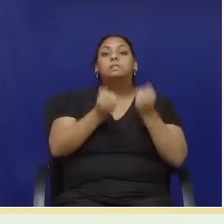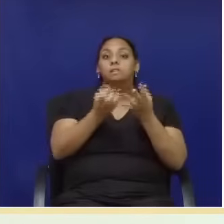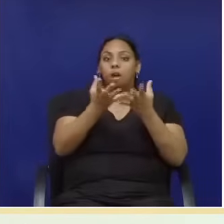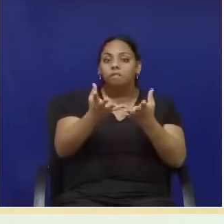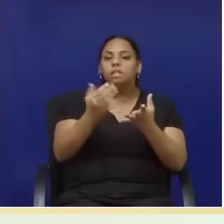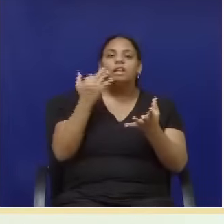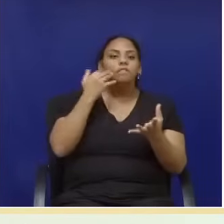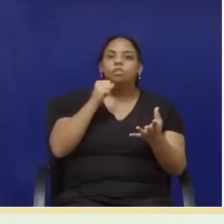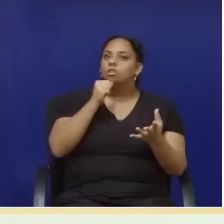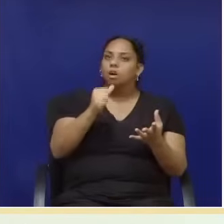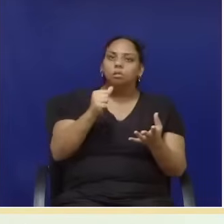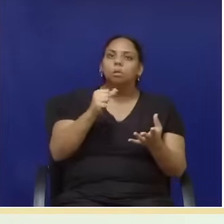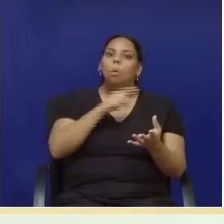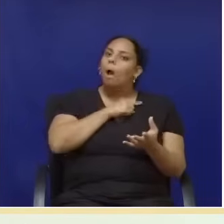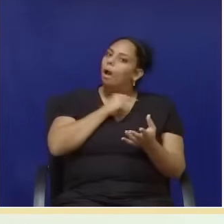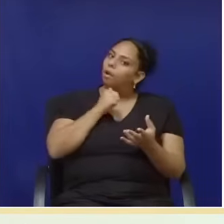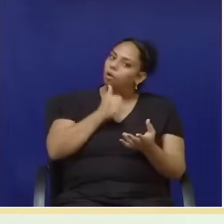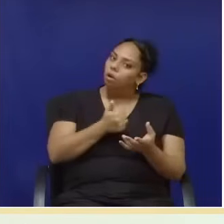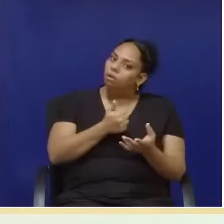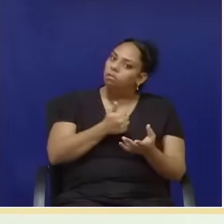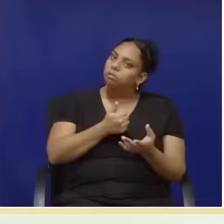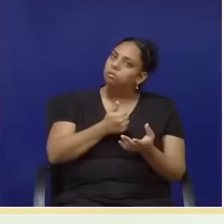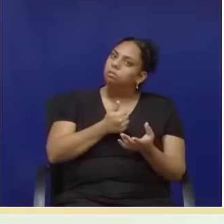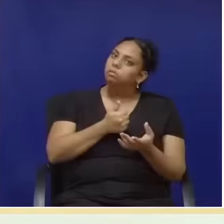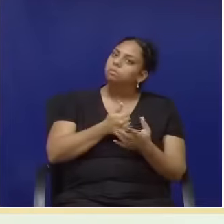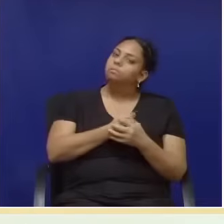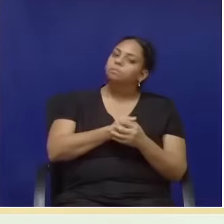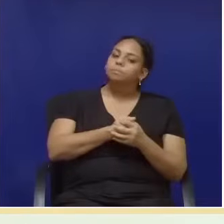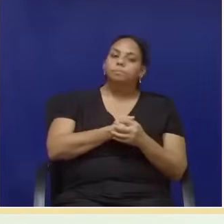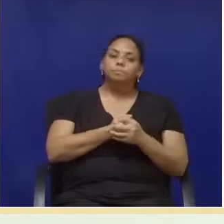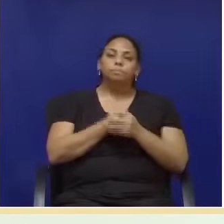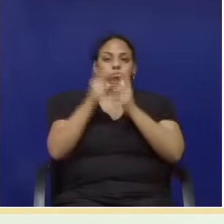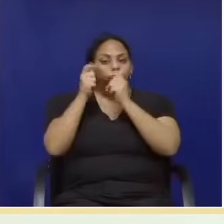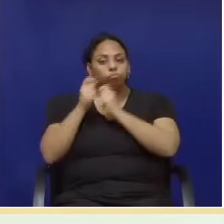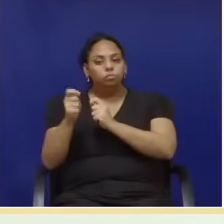If so, what are the relevant details? Honorable Minister.